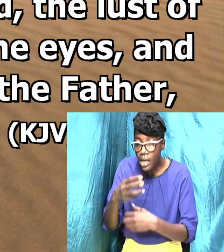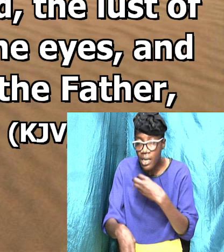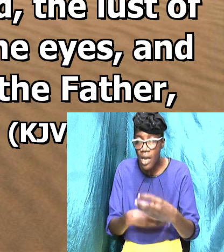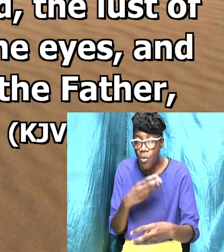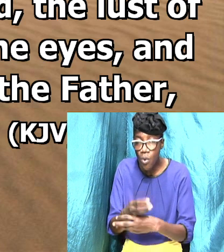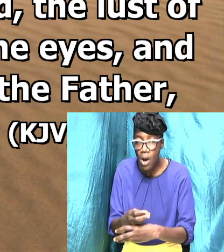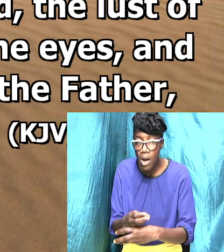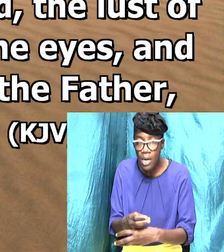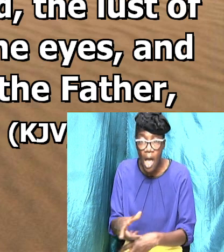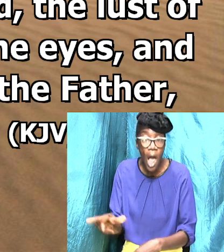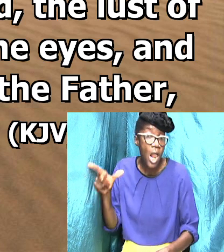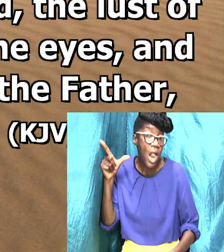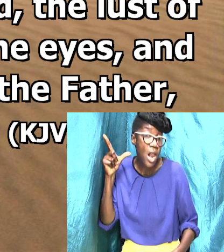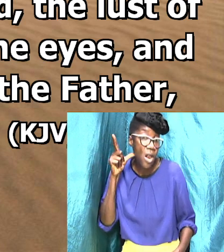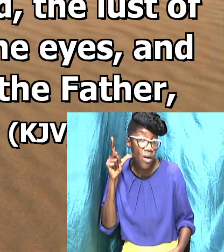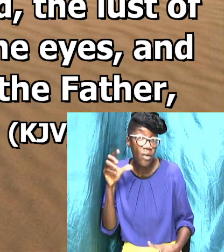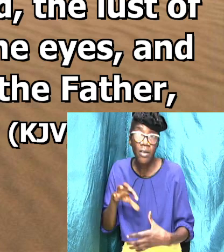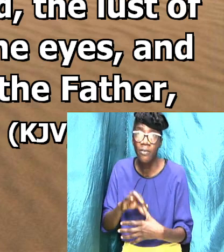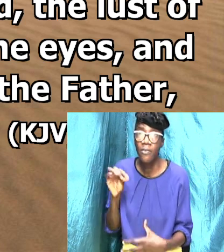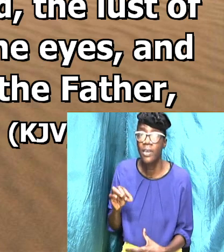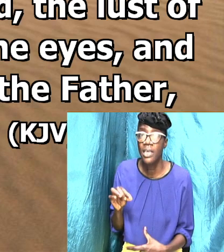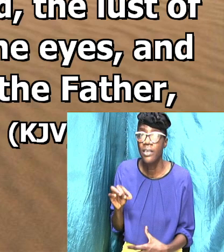is what? The lust of the flesh.